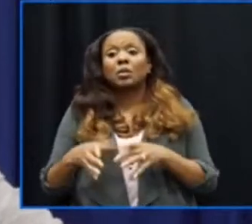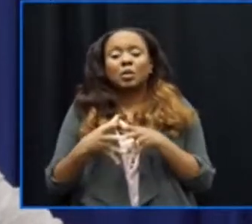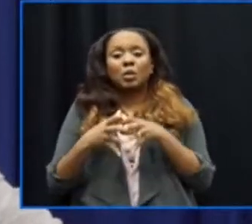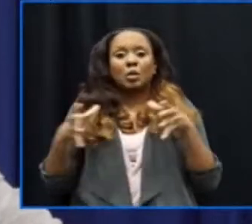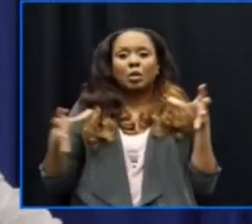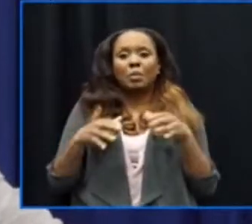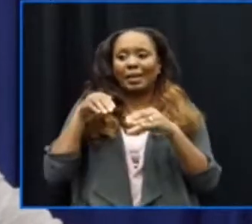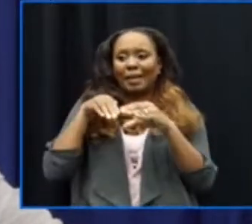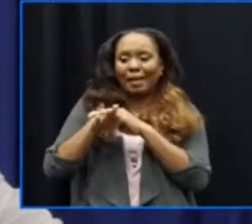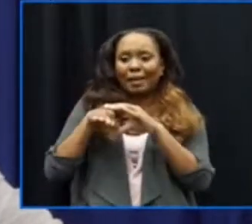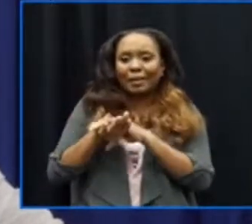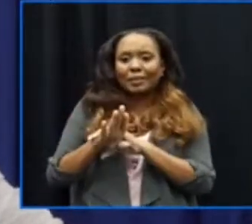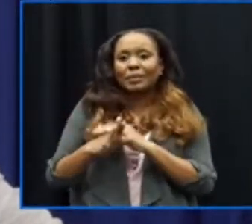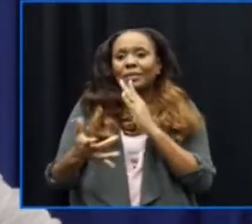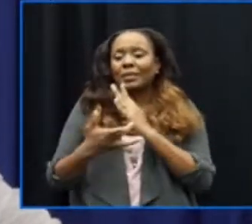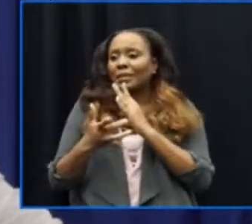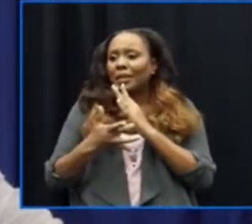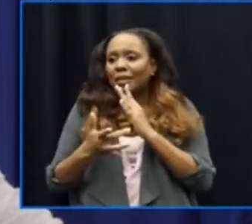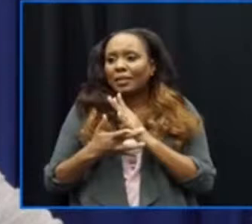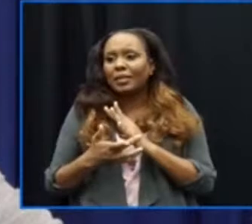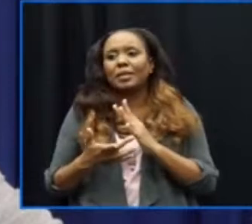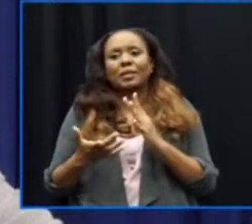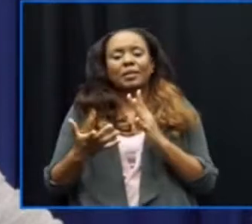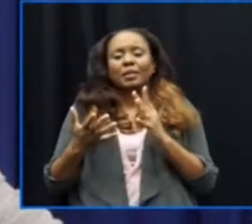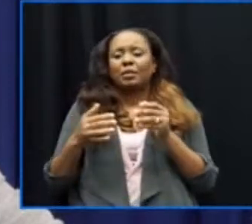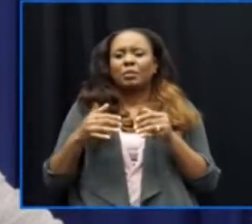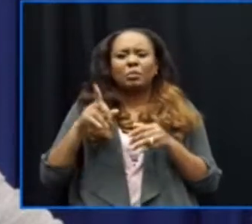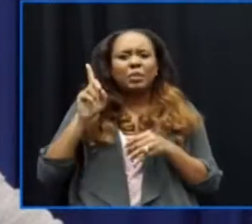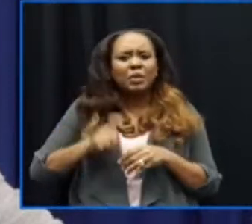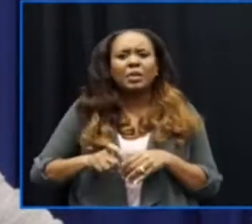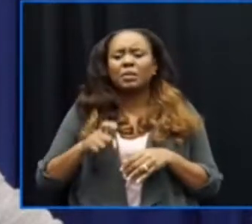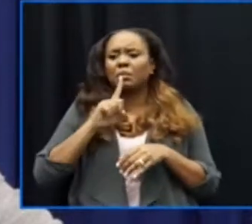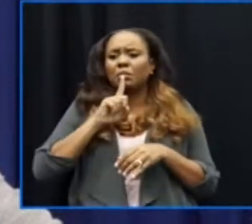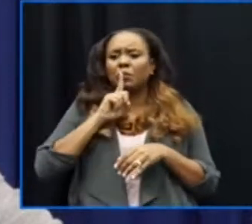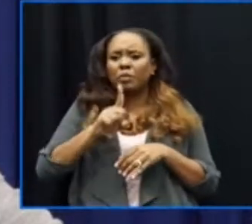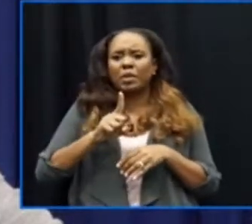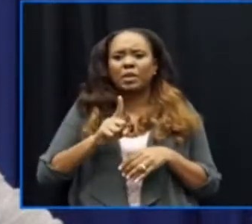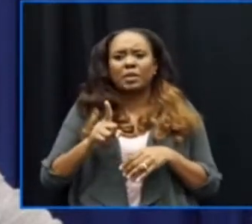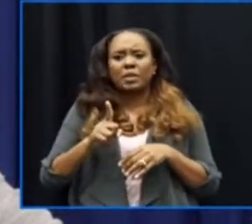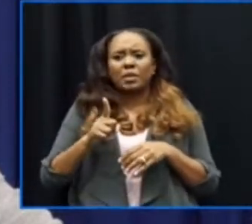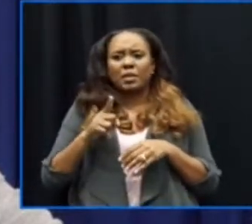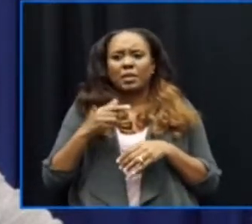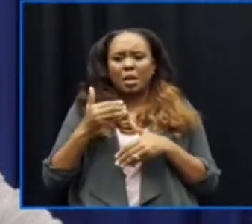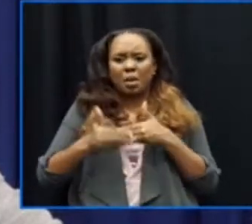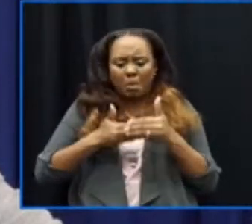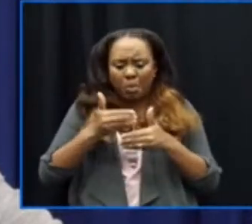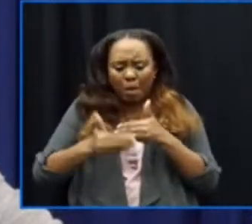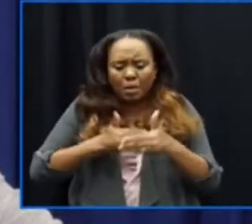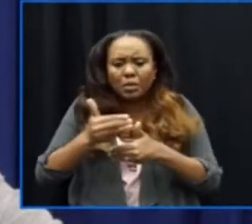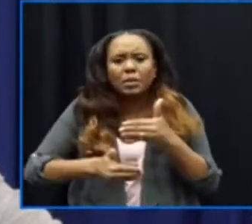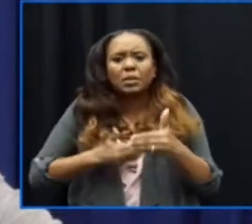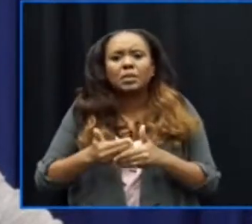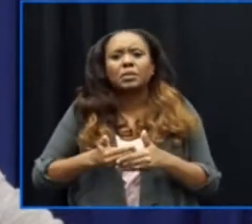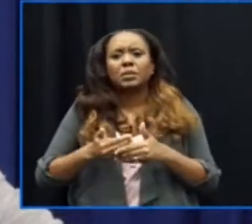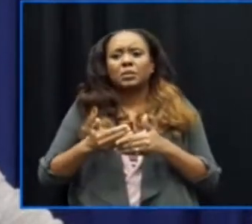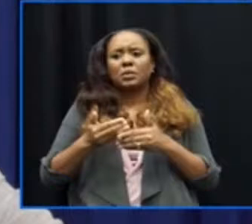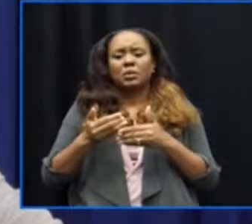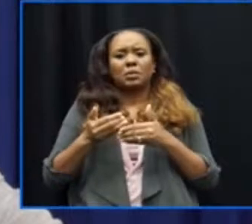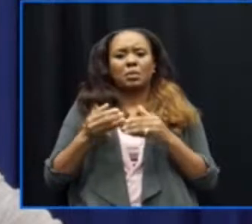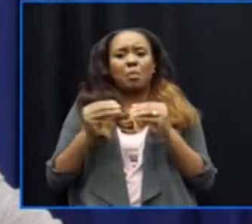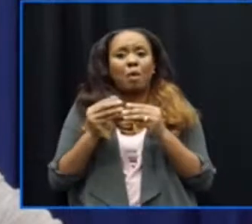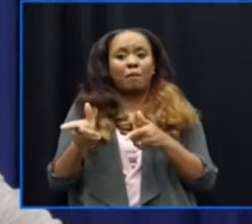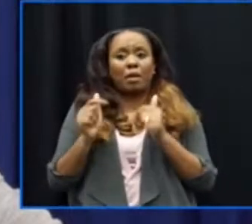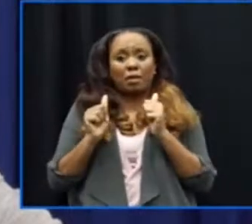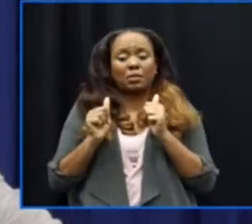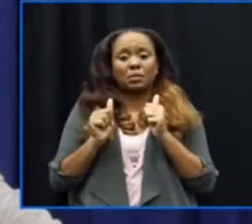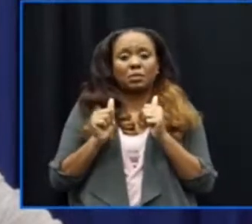much access to technology now as well for us not to be processing more efficiently claims from persons. But I